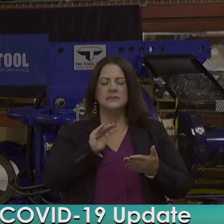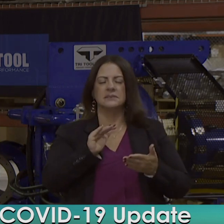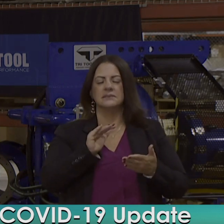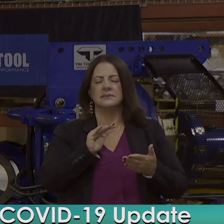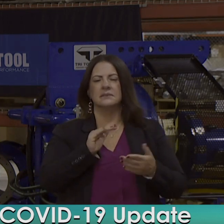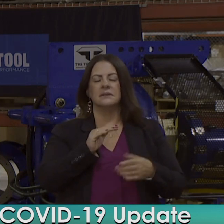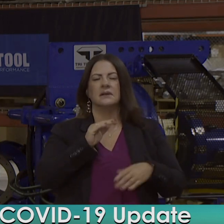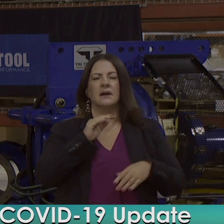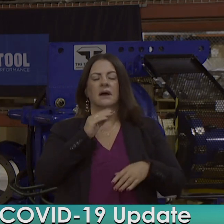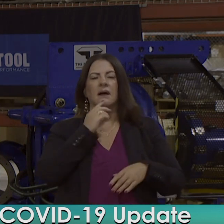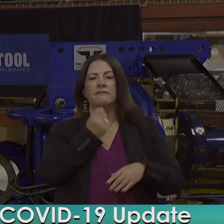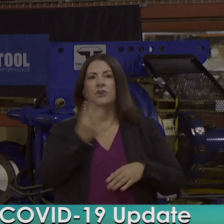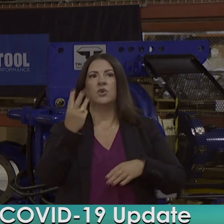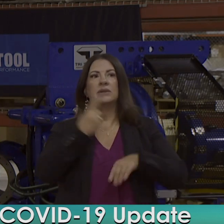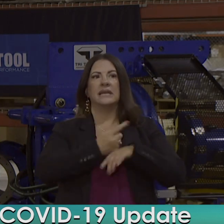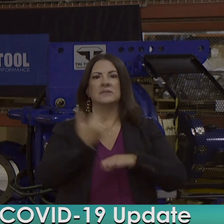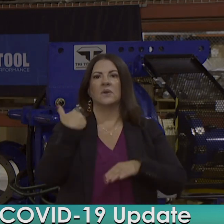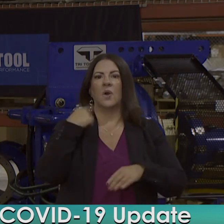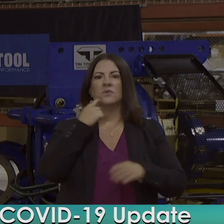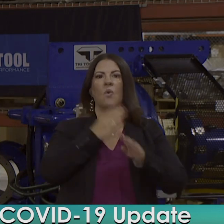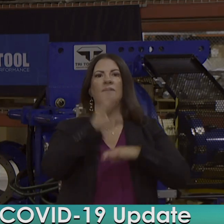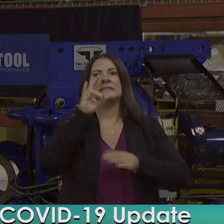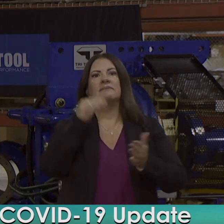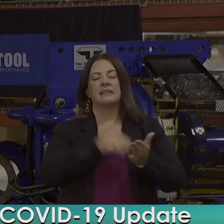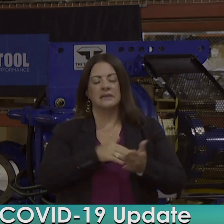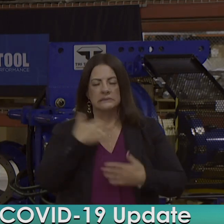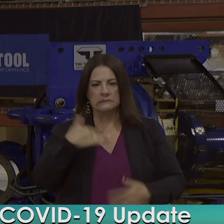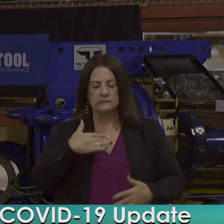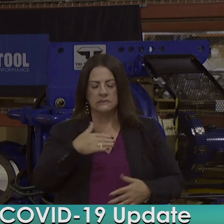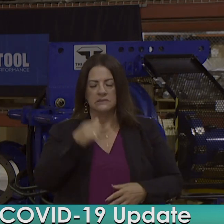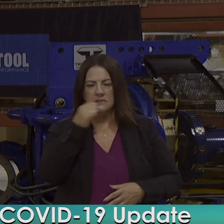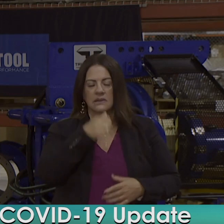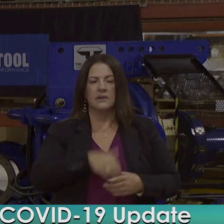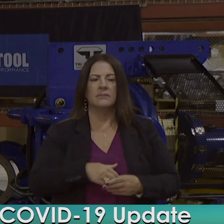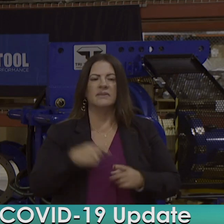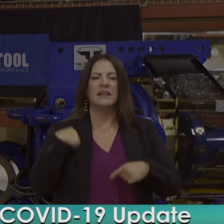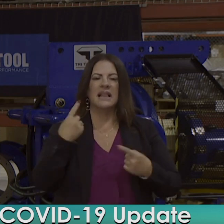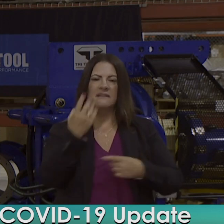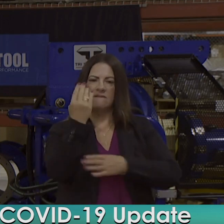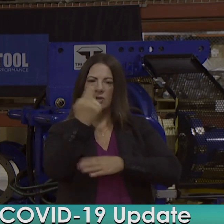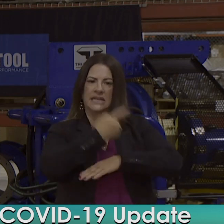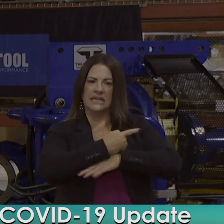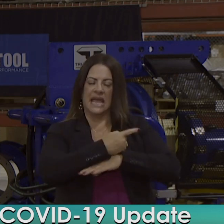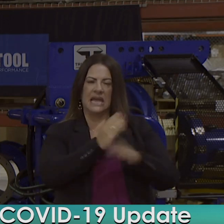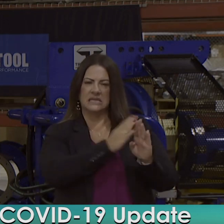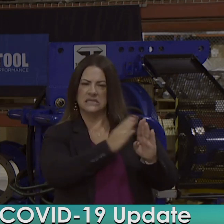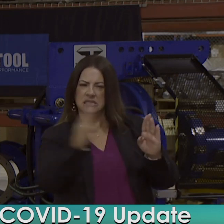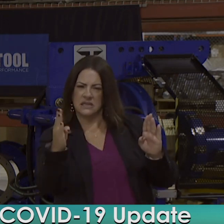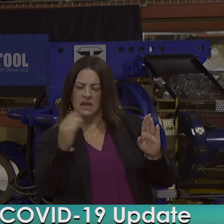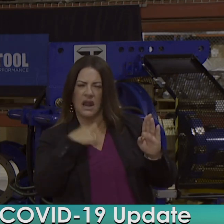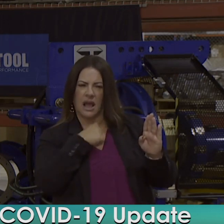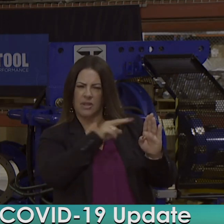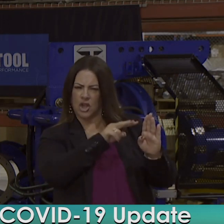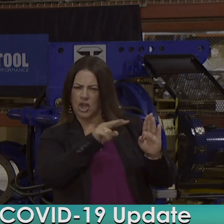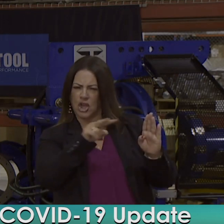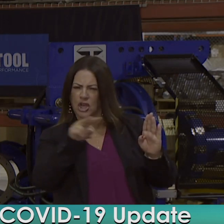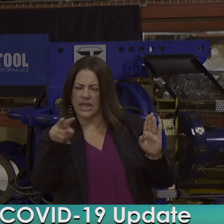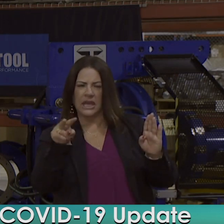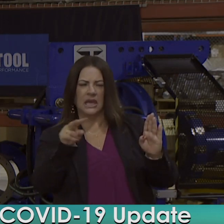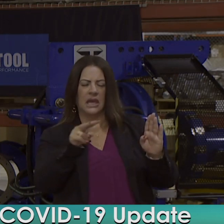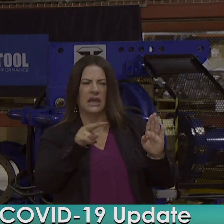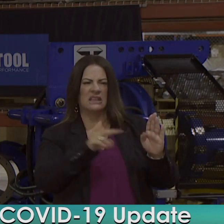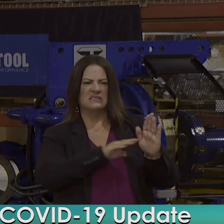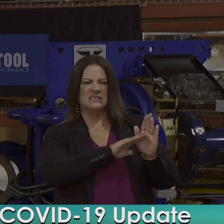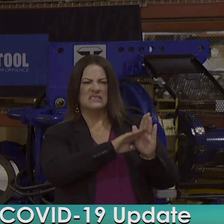few days ago. But these trend lines over the last 7 days, over the last 14 days are disturbing, and that's why I cannot impress upon